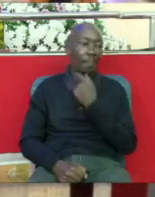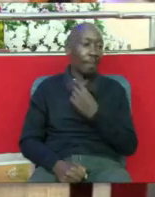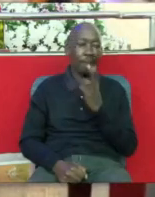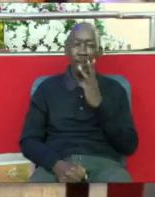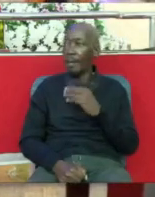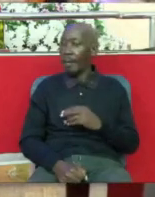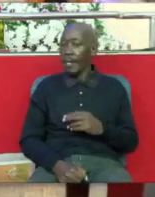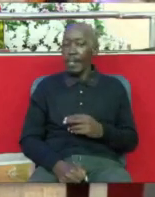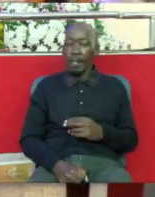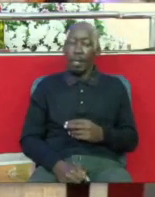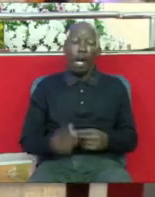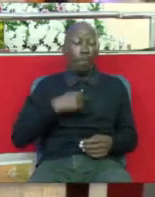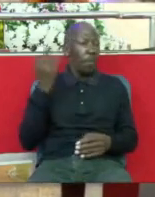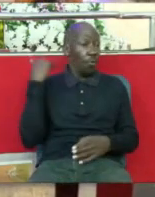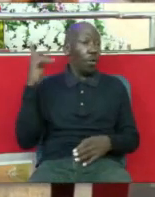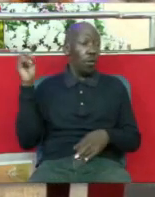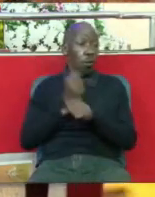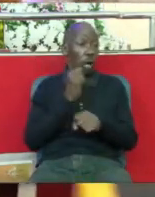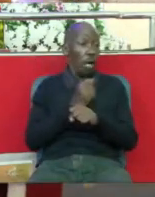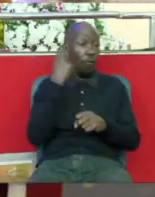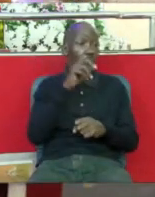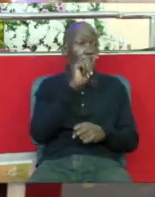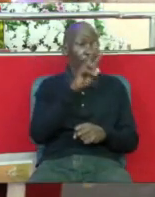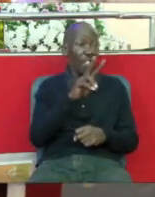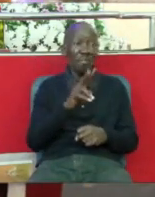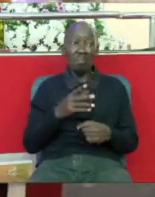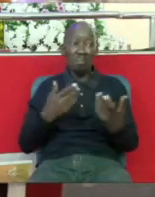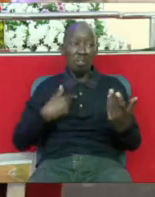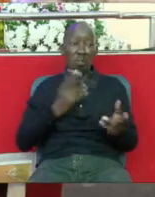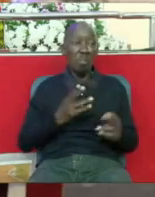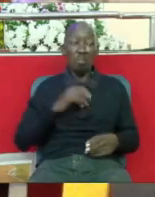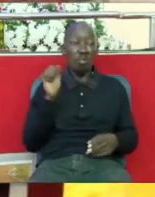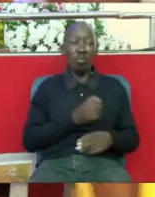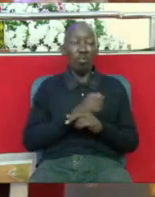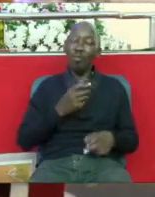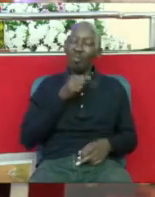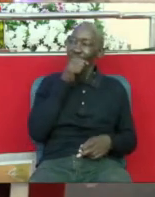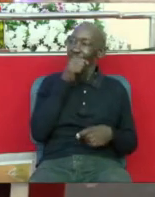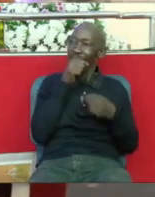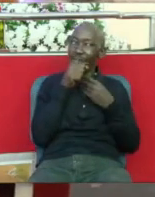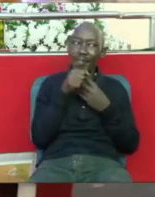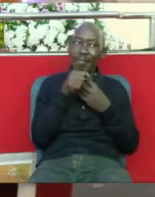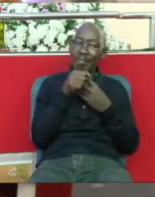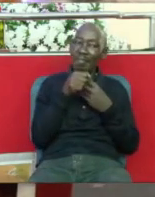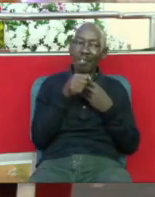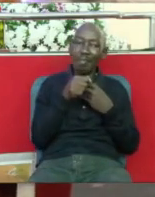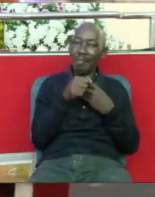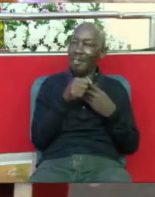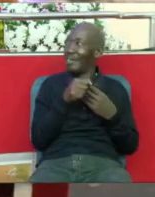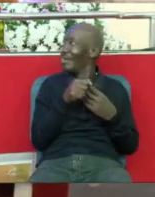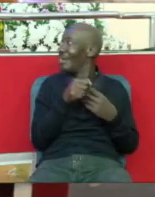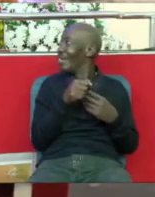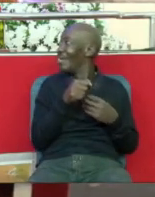You see, I used to work for the media, so without him with a mic, I'm thinking, should I fix one up there?